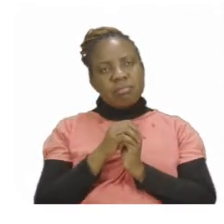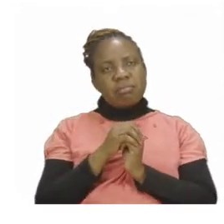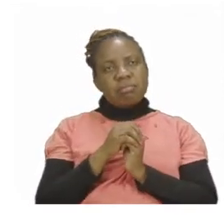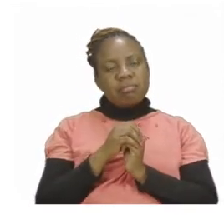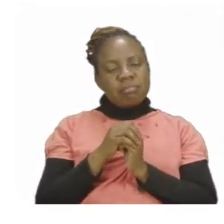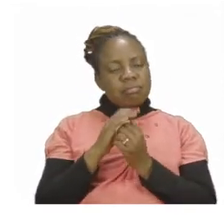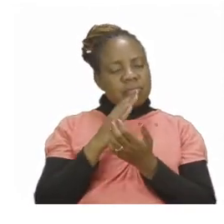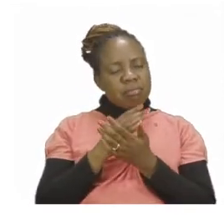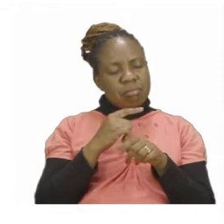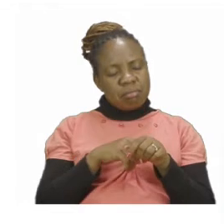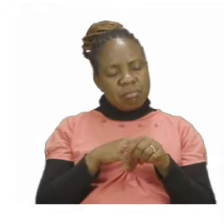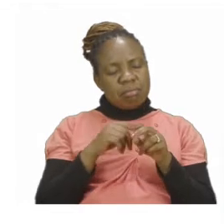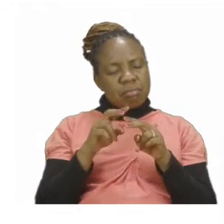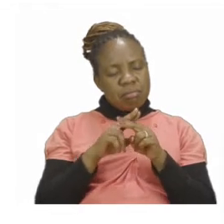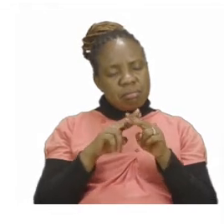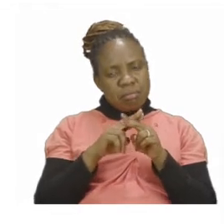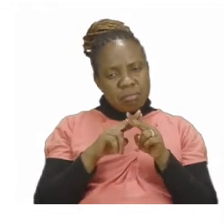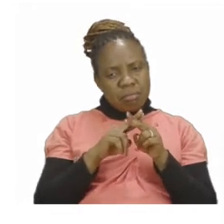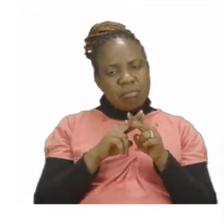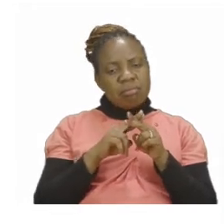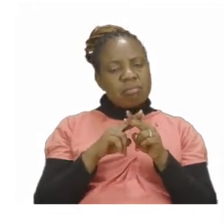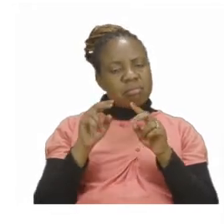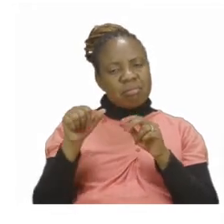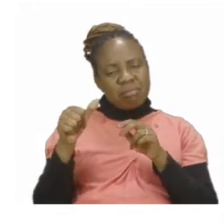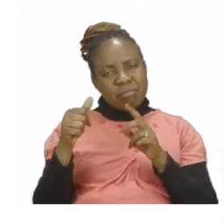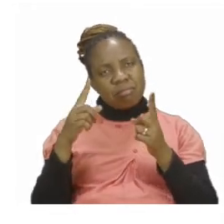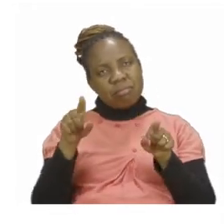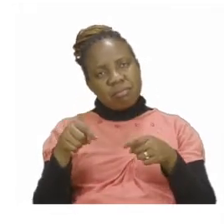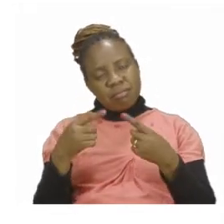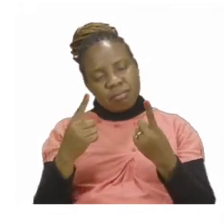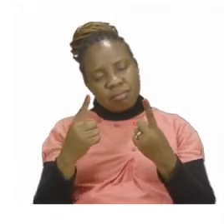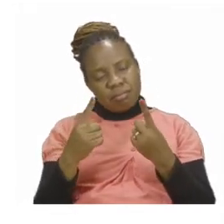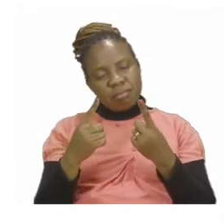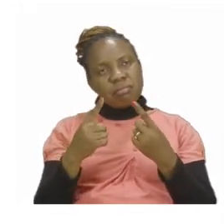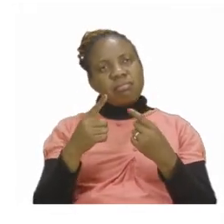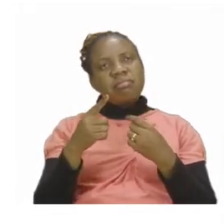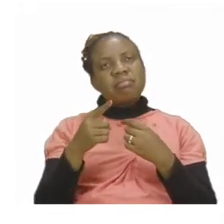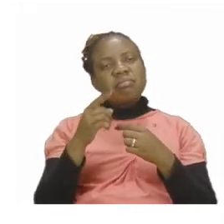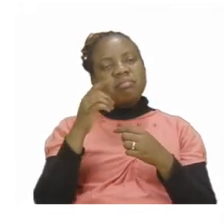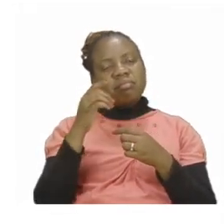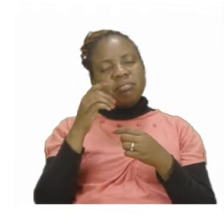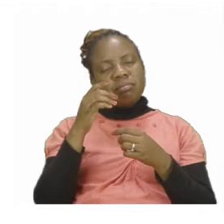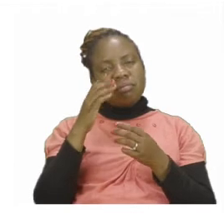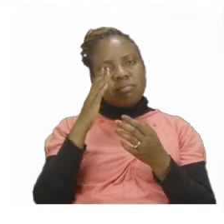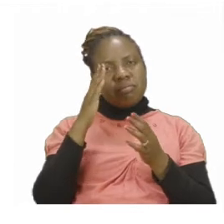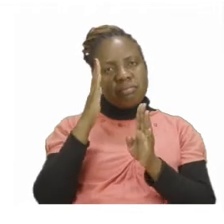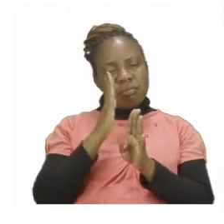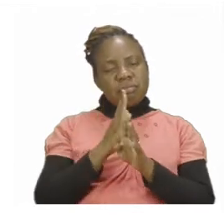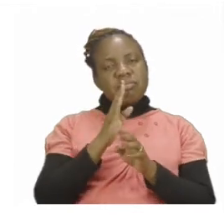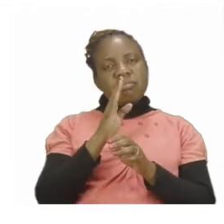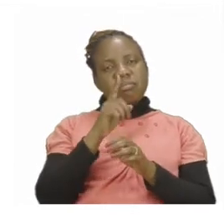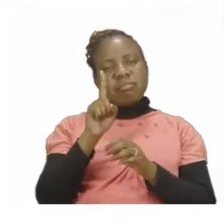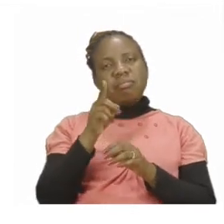count to make sure you get to the right answer. And once you got all the answers to all the sums,